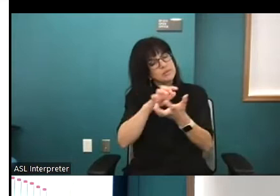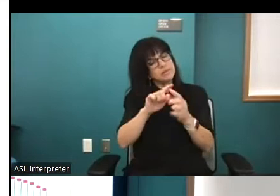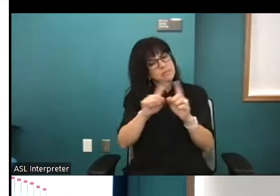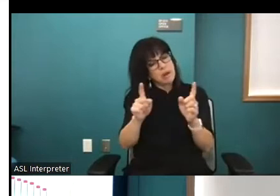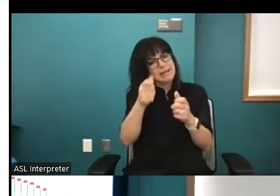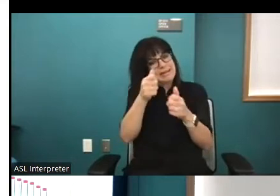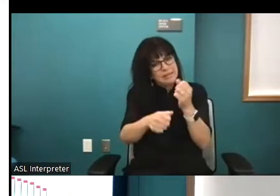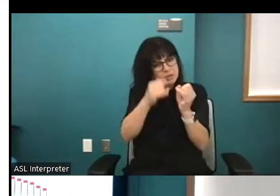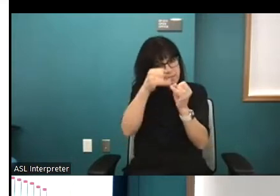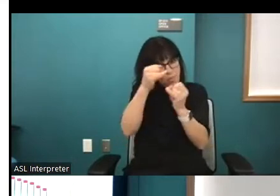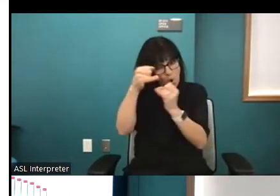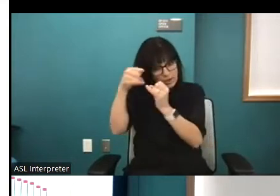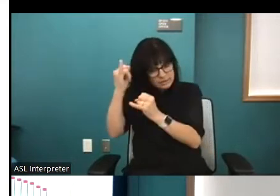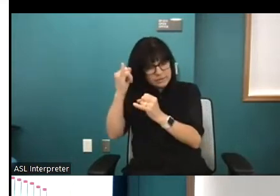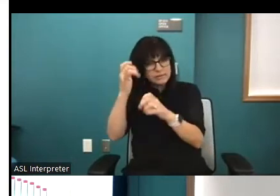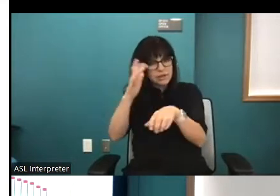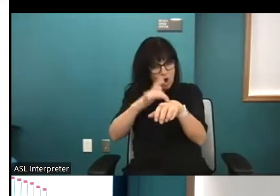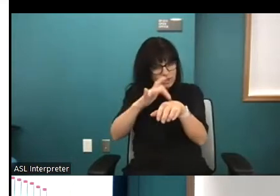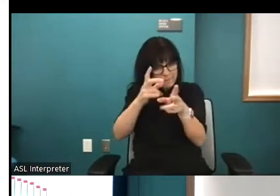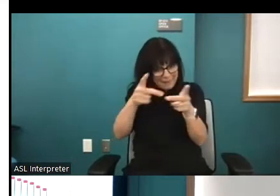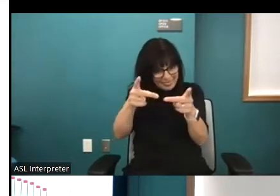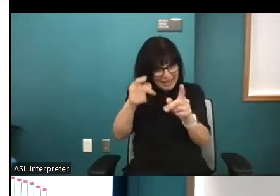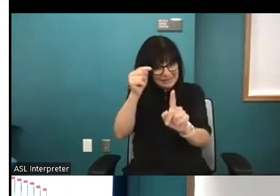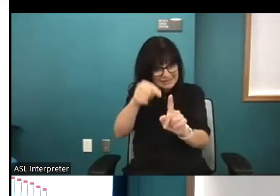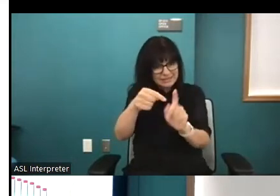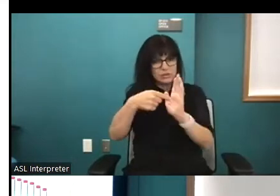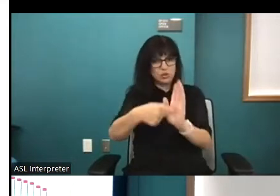point, contact point on the electrode is represented